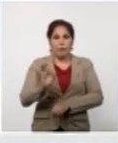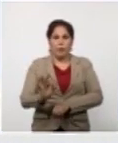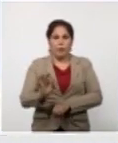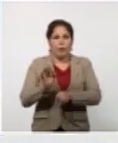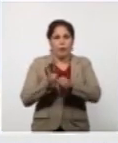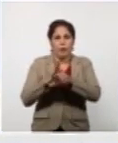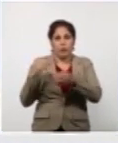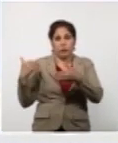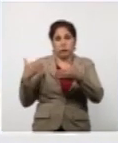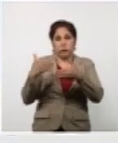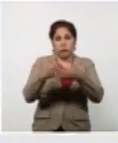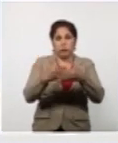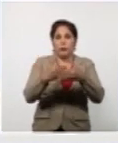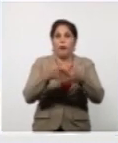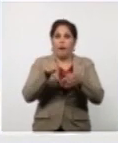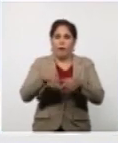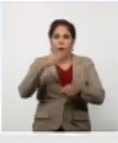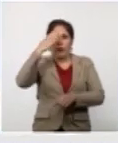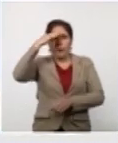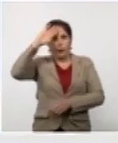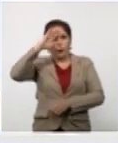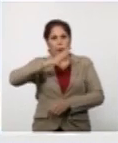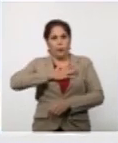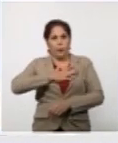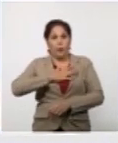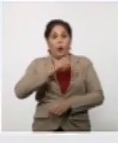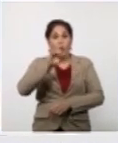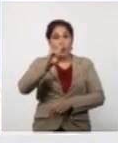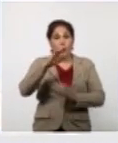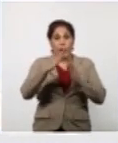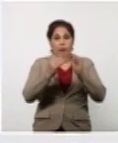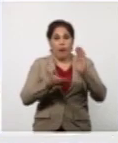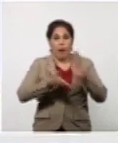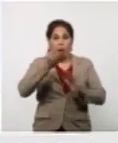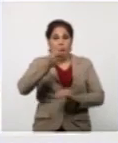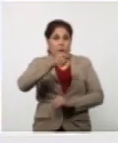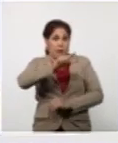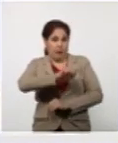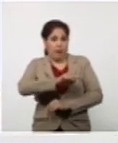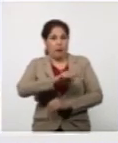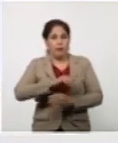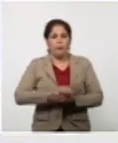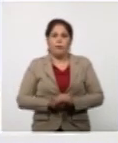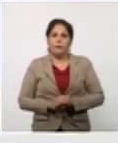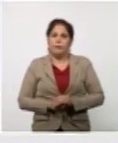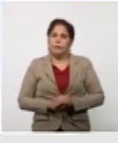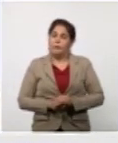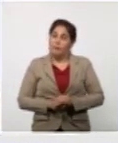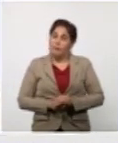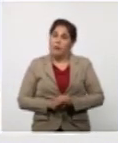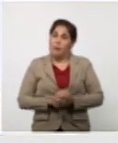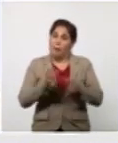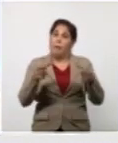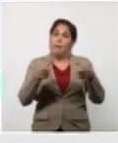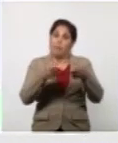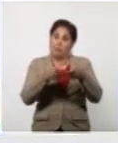We always mention in our data the two patients that were evacuated at the beginning of the pandemic in Cuba.